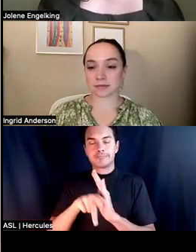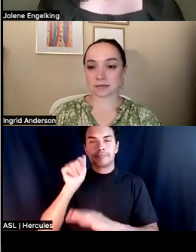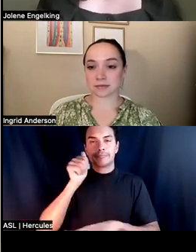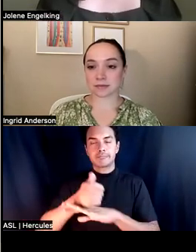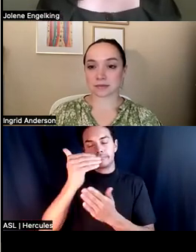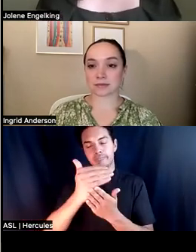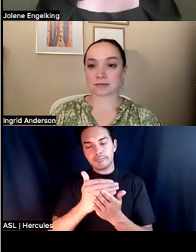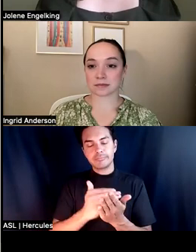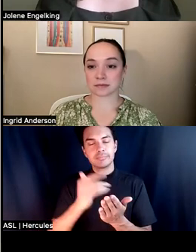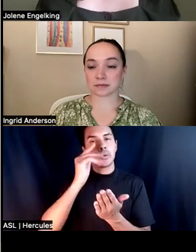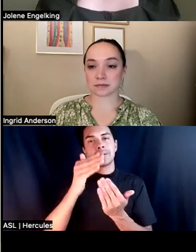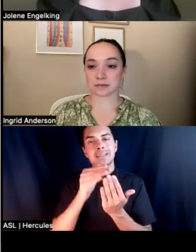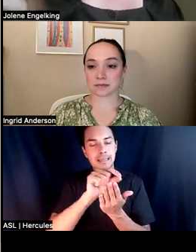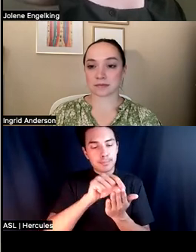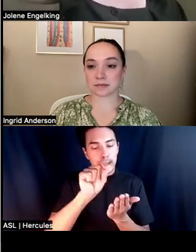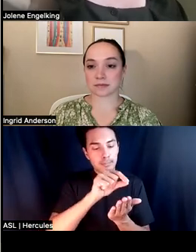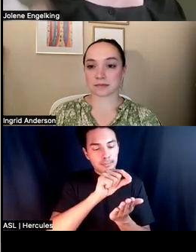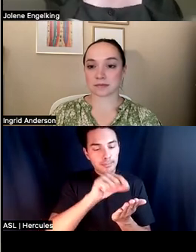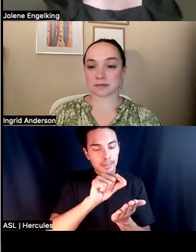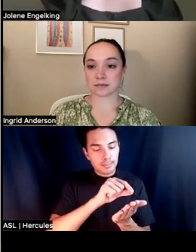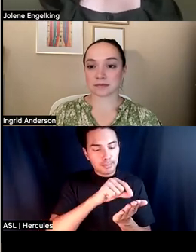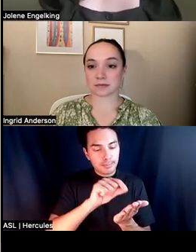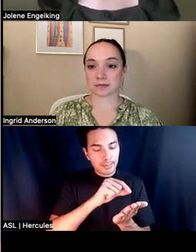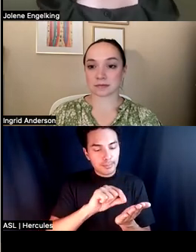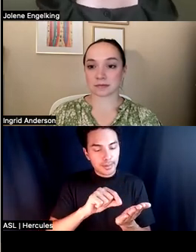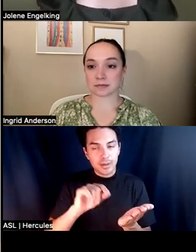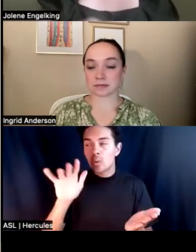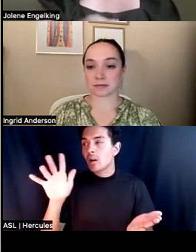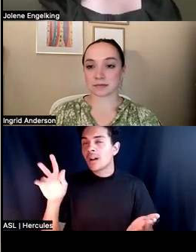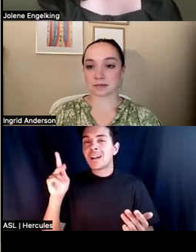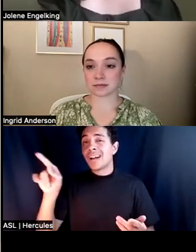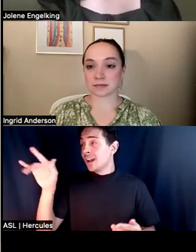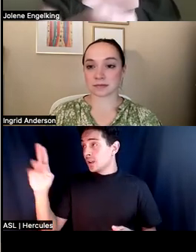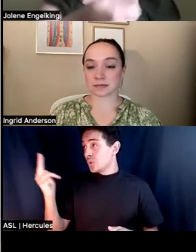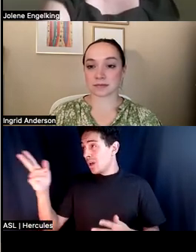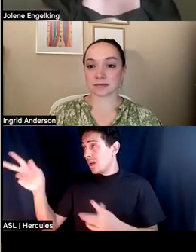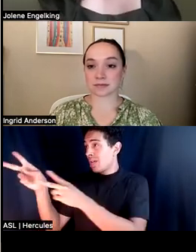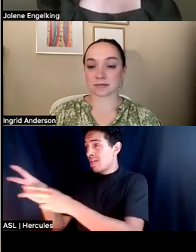check boxes that we're supposed to have? Are there things that we've grabbed from this template over here, but we've never actually